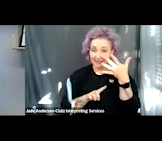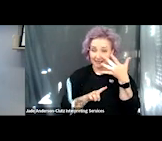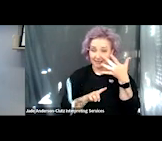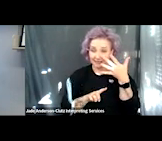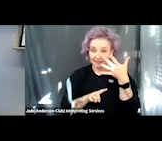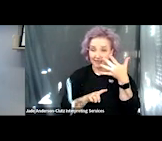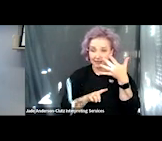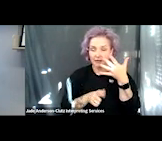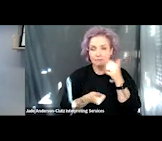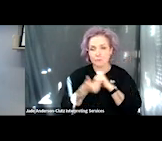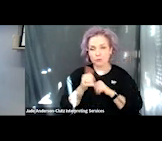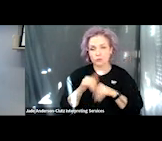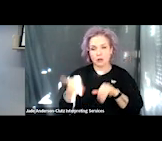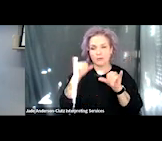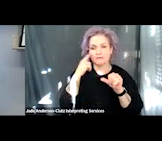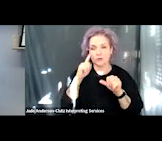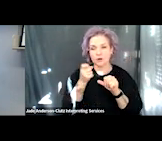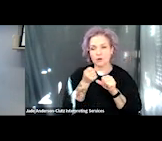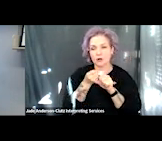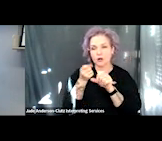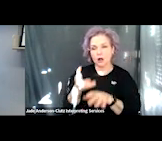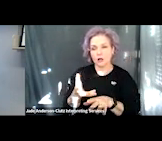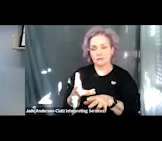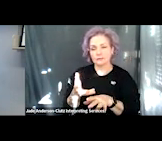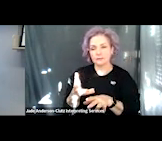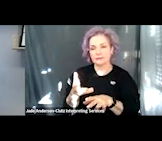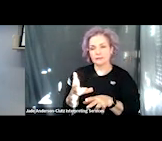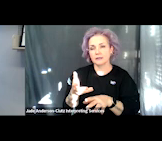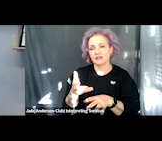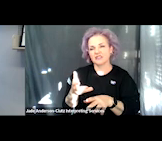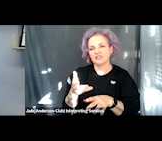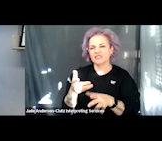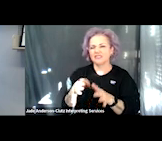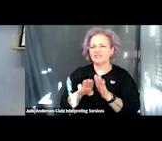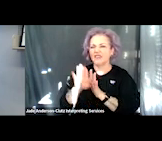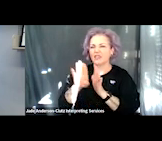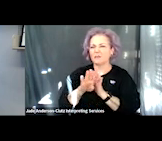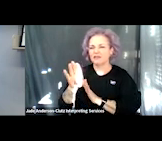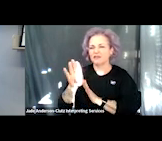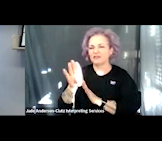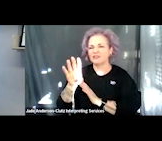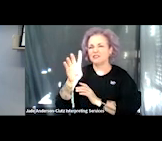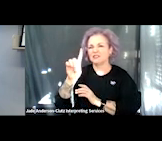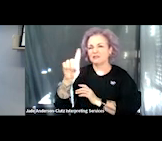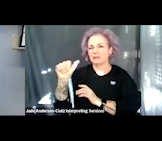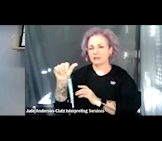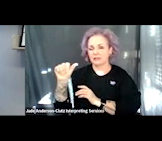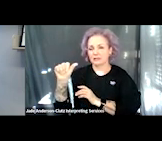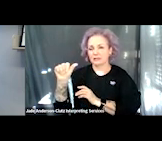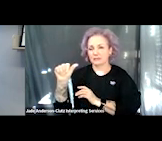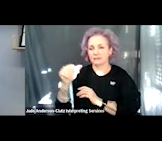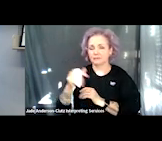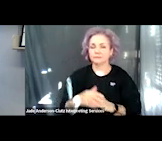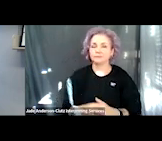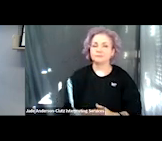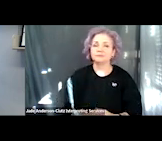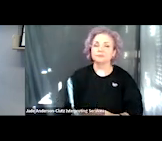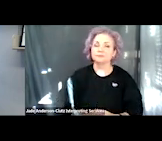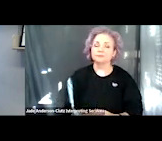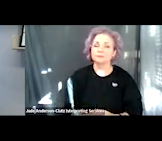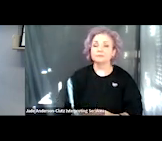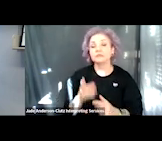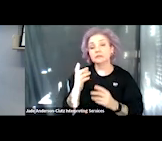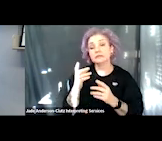development. So this is sort of how the idea got started. And today I'm going to focus a little bit more